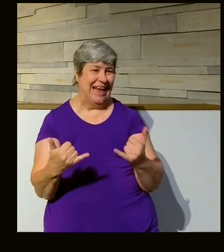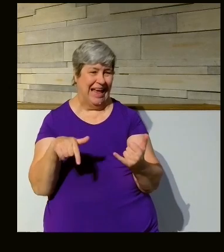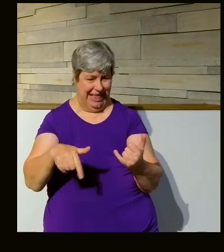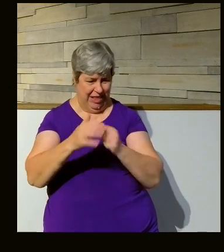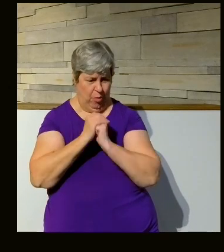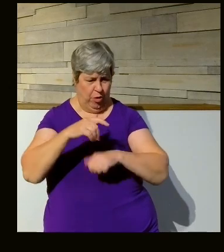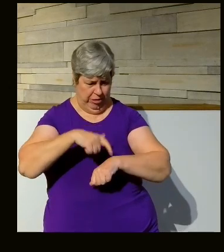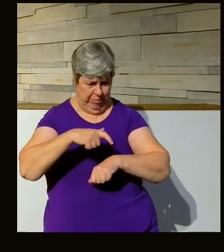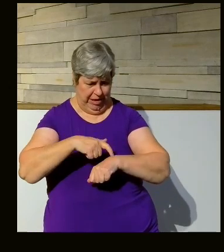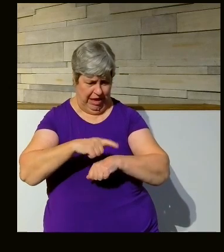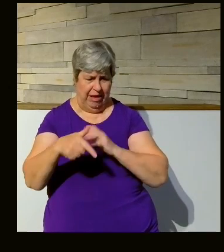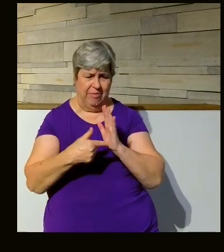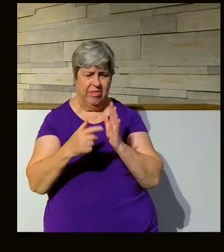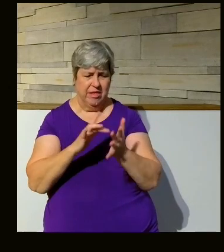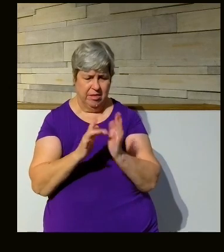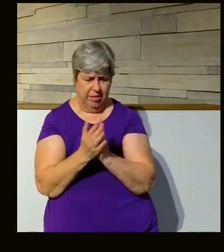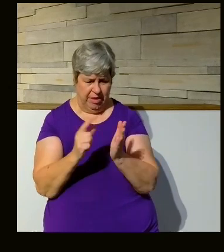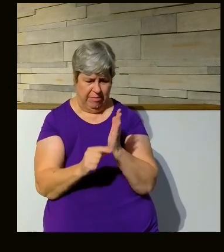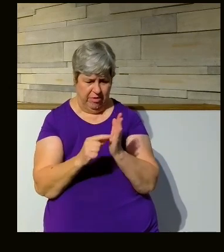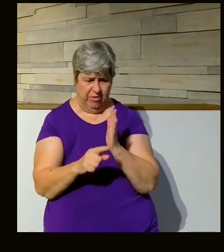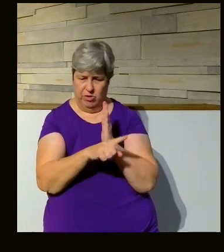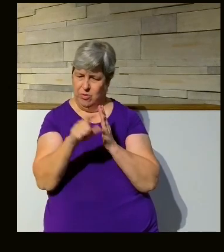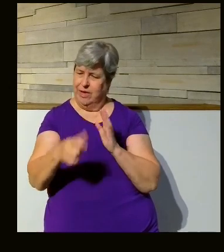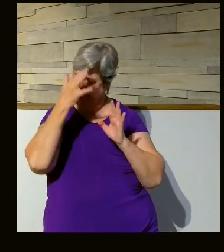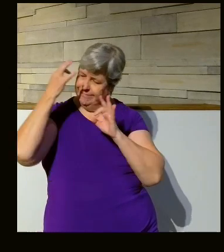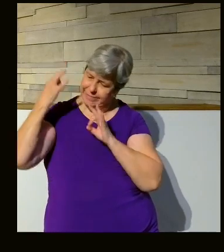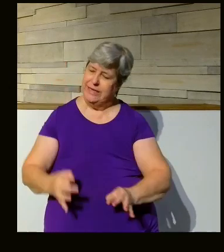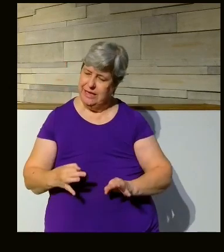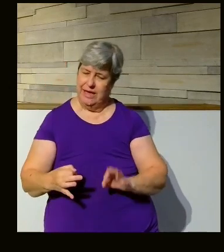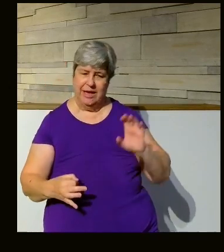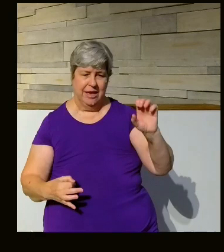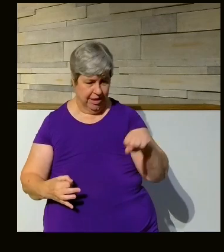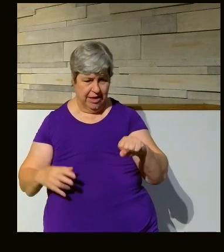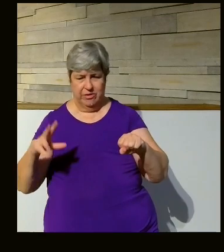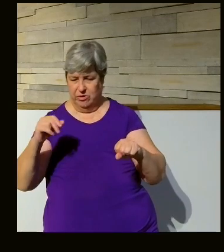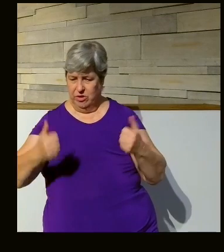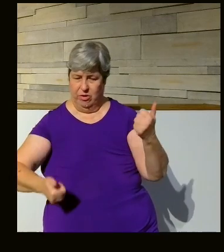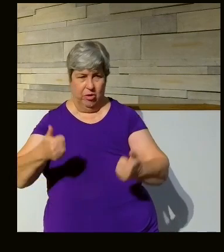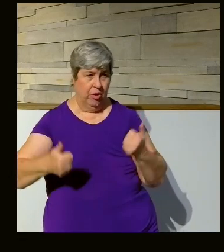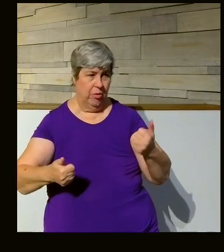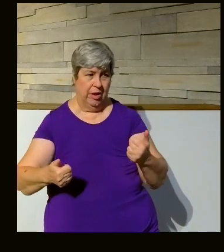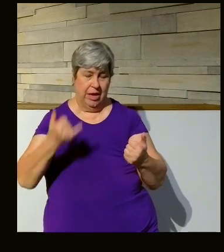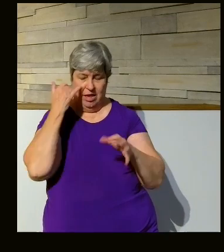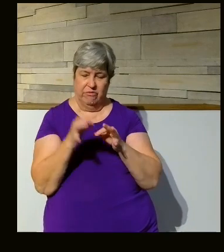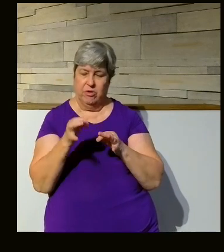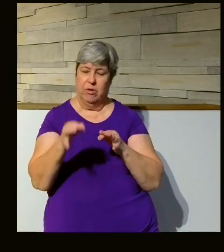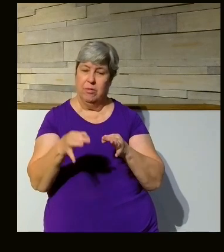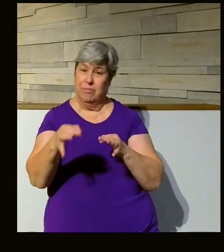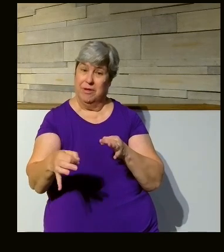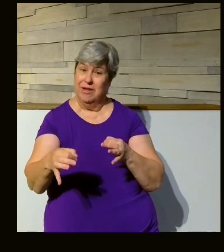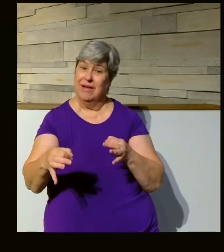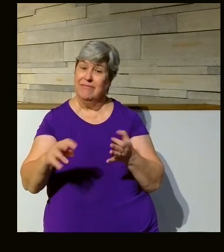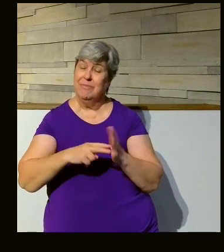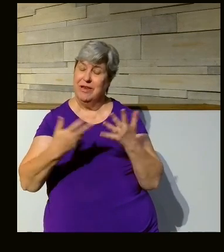service, this passage, you have to make a decision about it, yes or no. And to put off a decision is